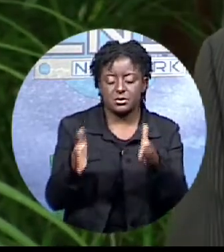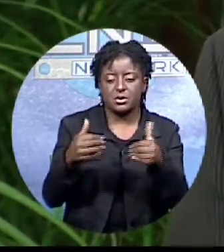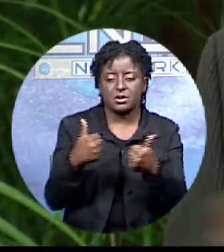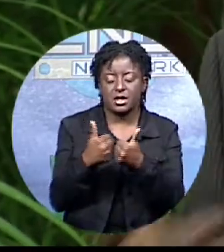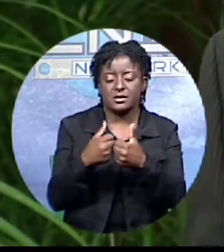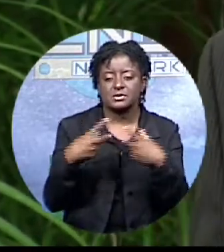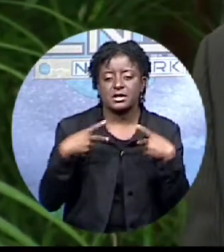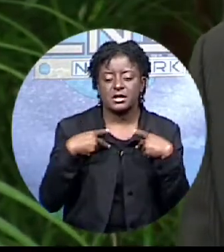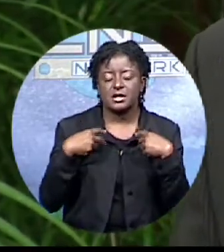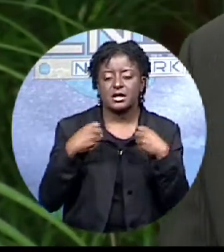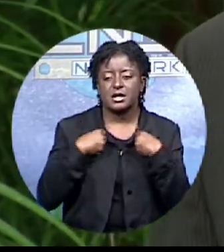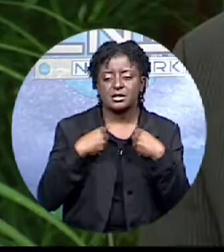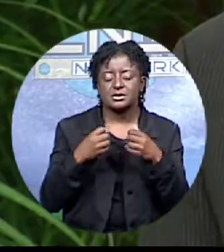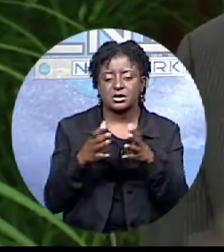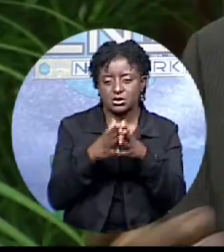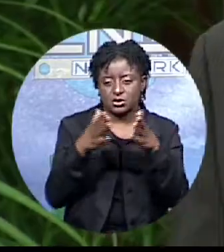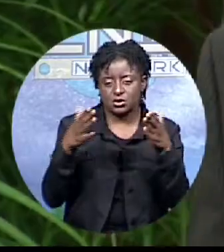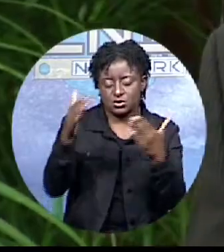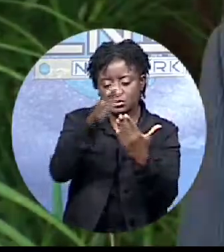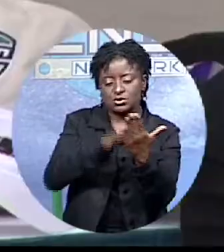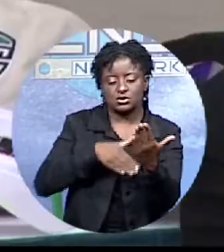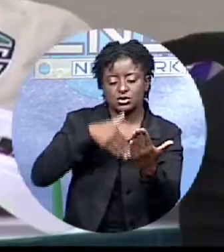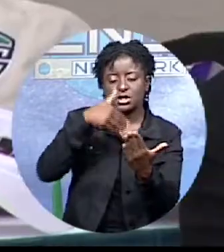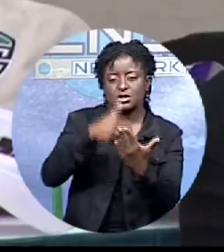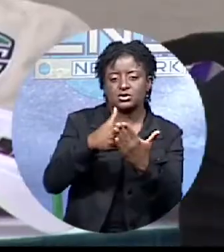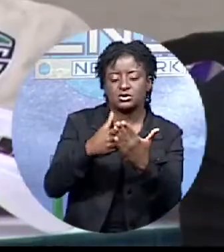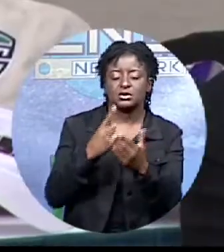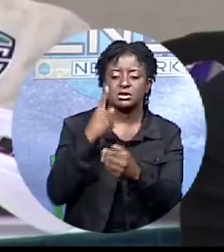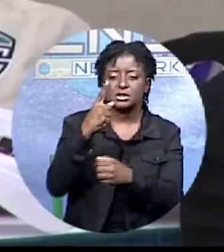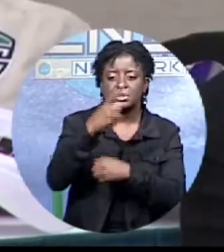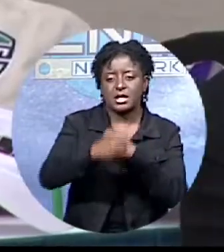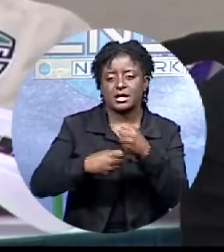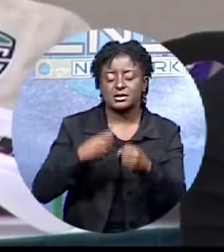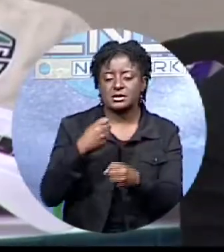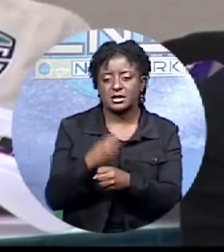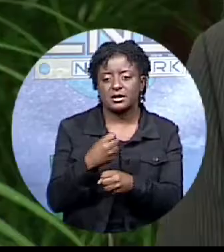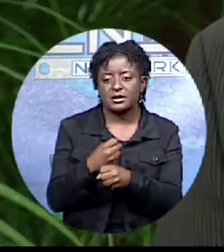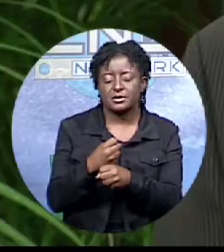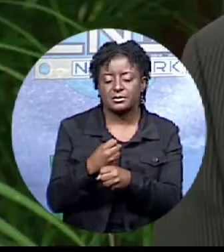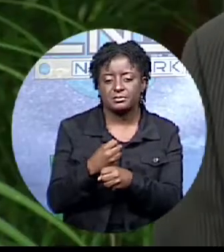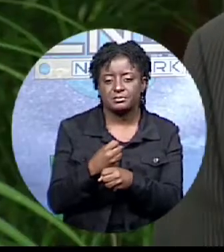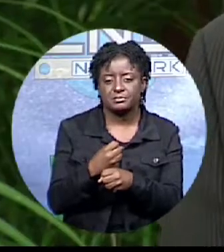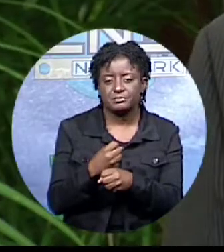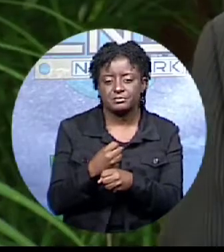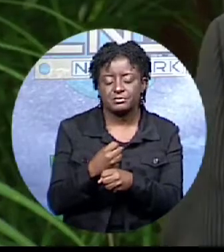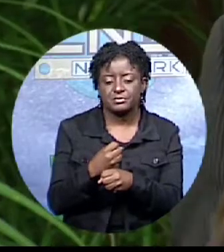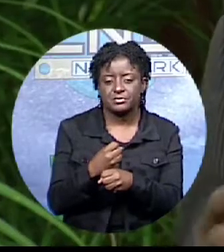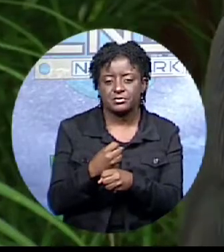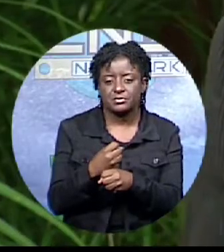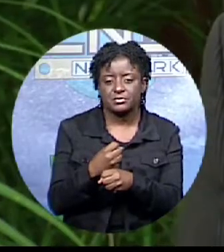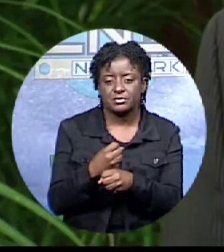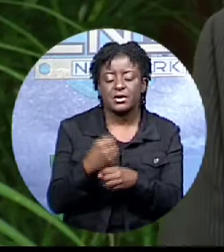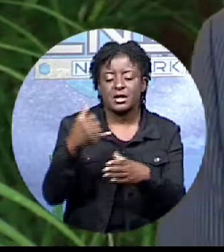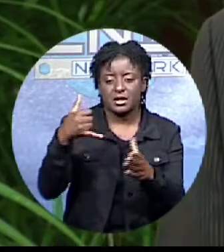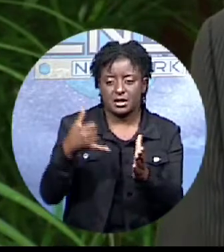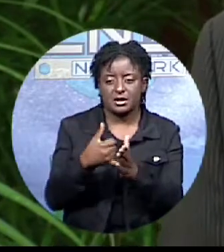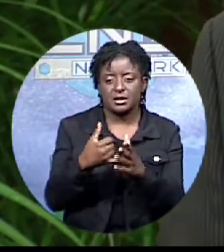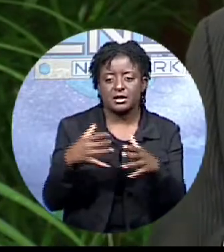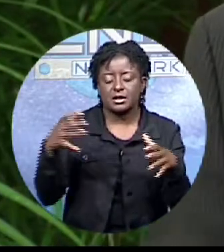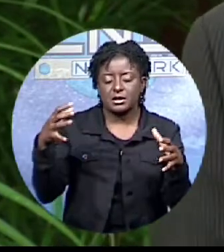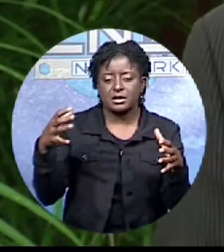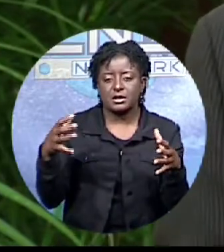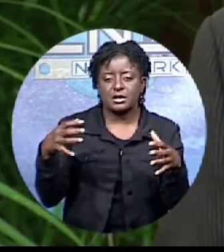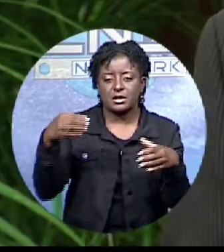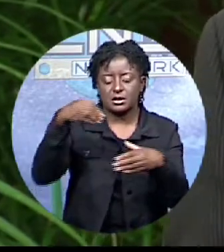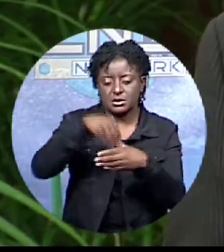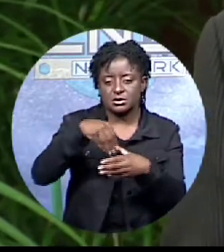world to the world relays, which we think we will win. What this does is it's engaging everyone in the region,